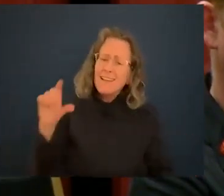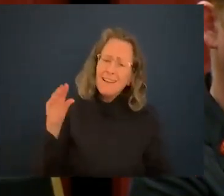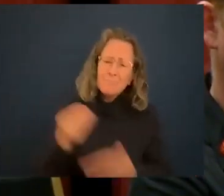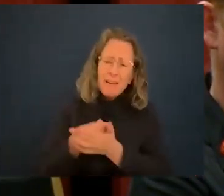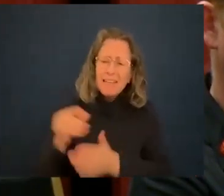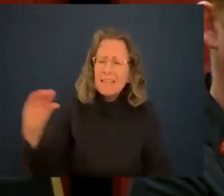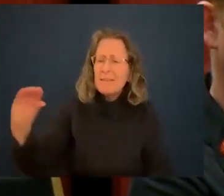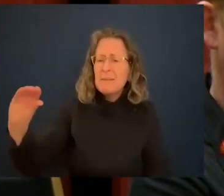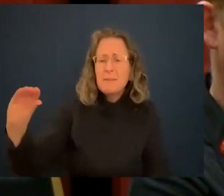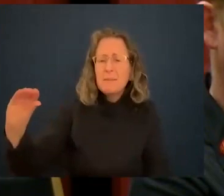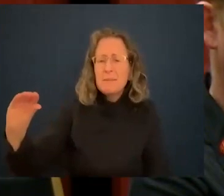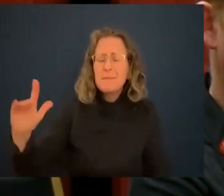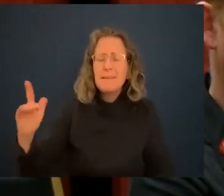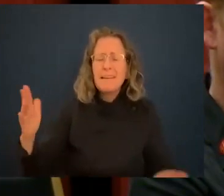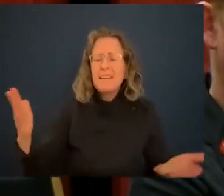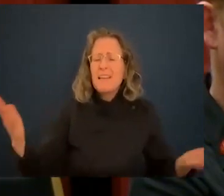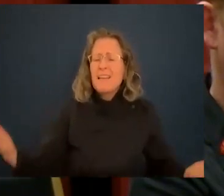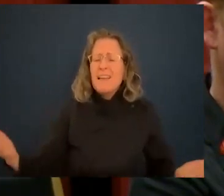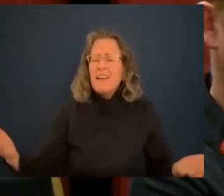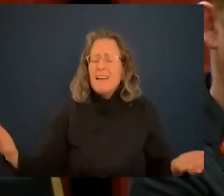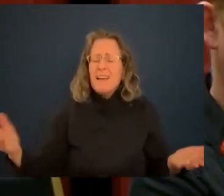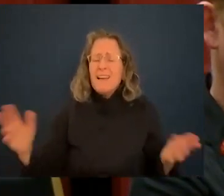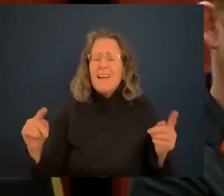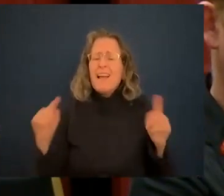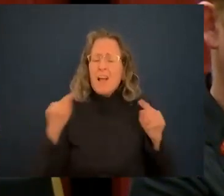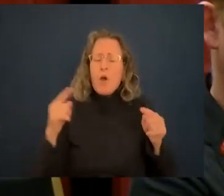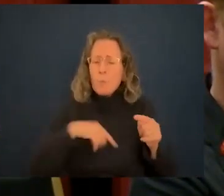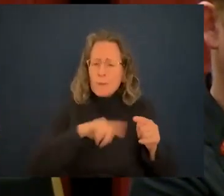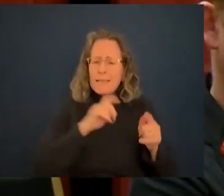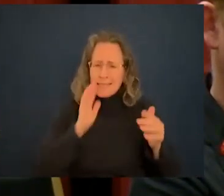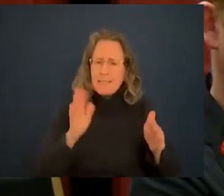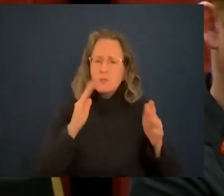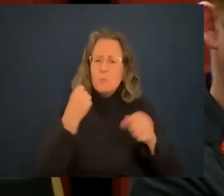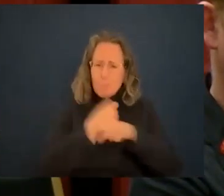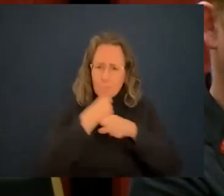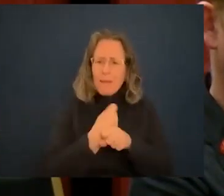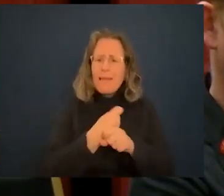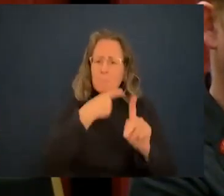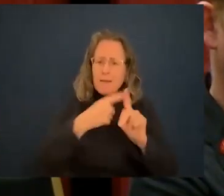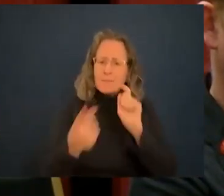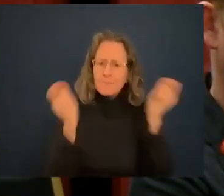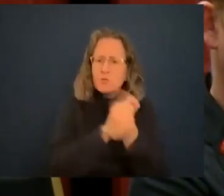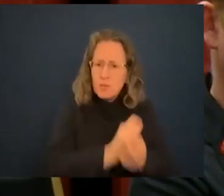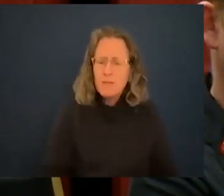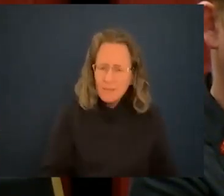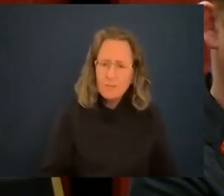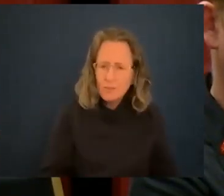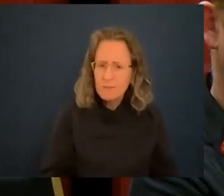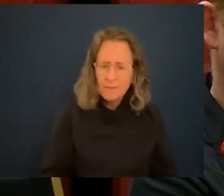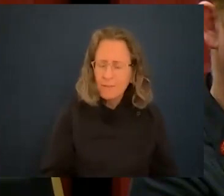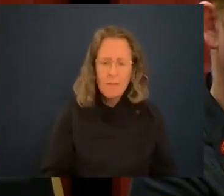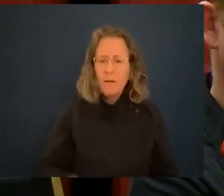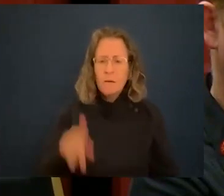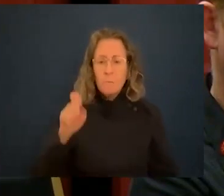the work needs to get done it can't doesn't have to be funded by a like a very small